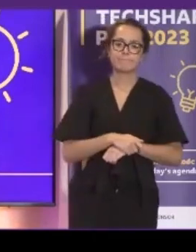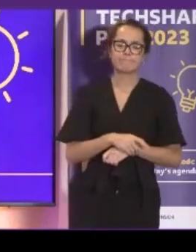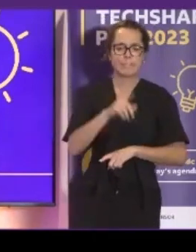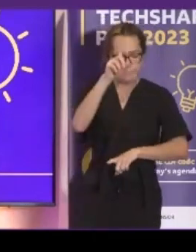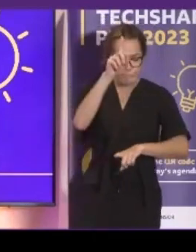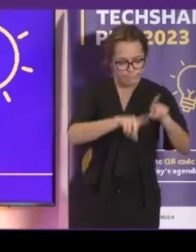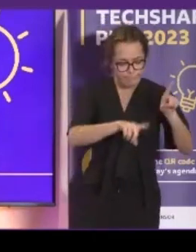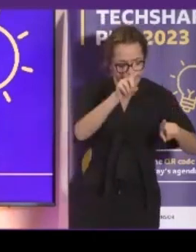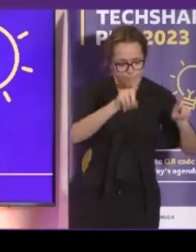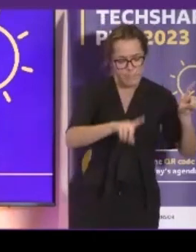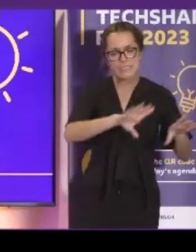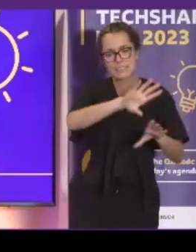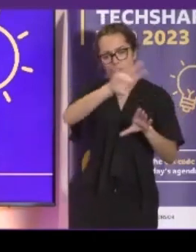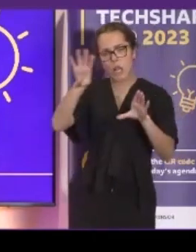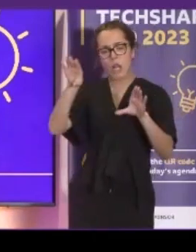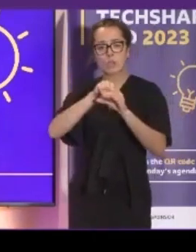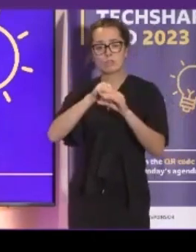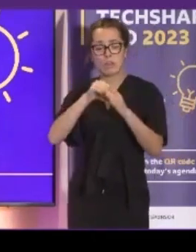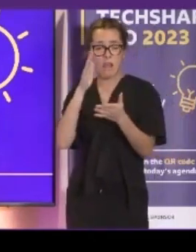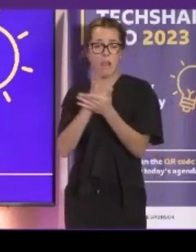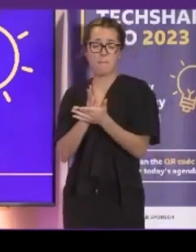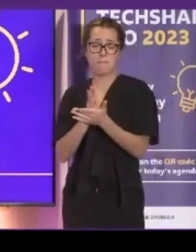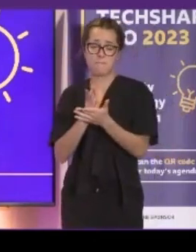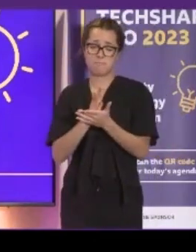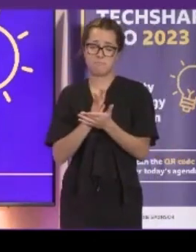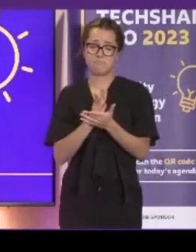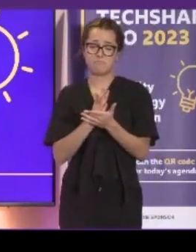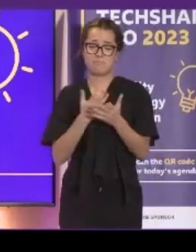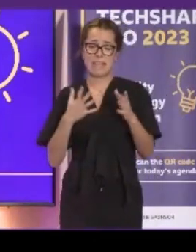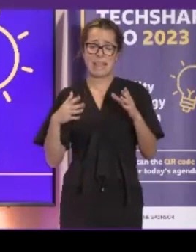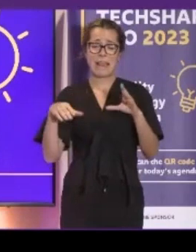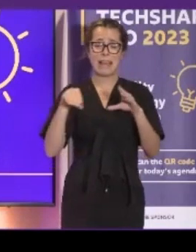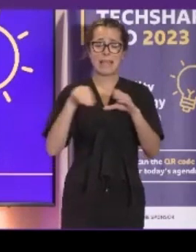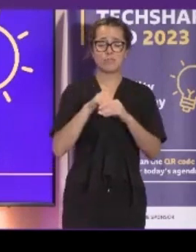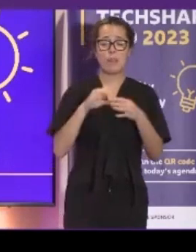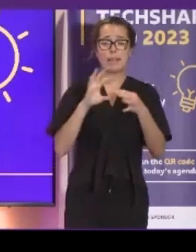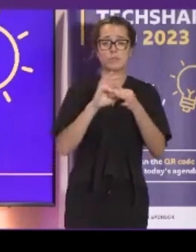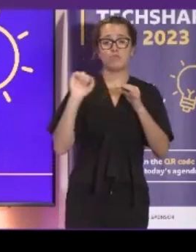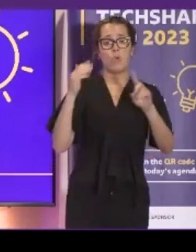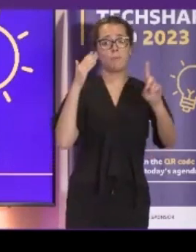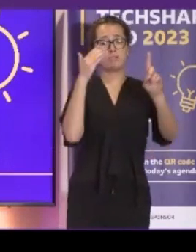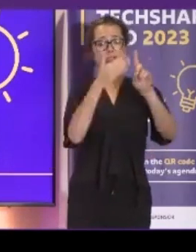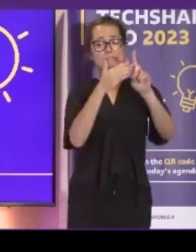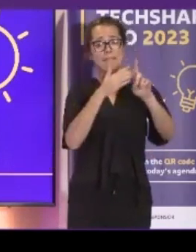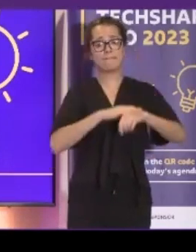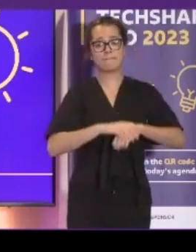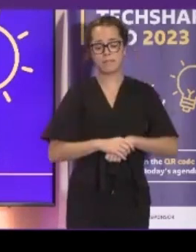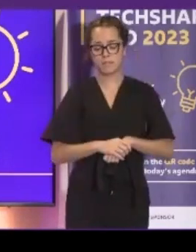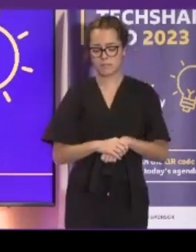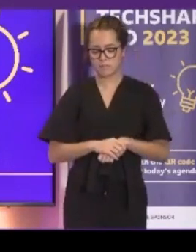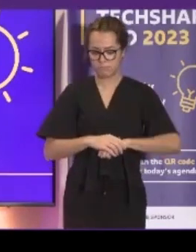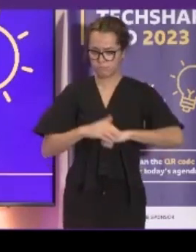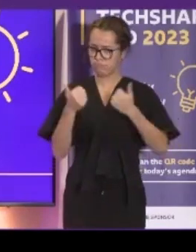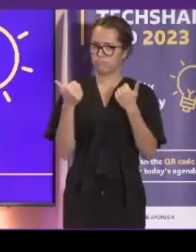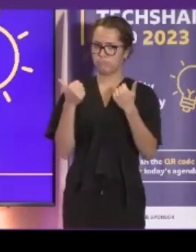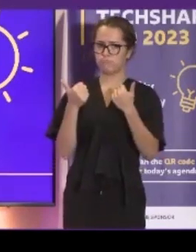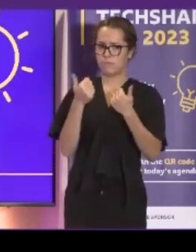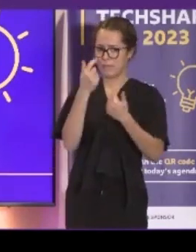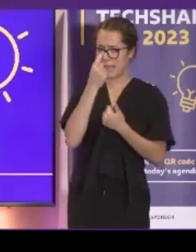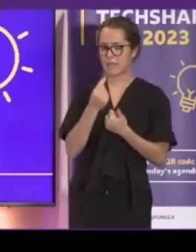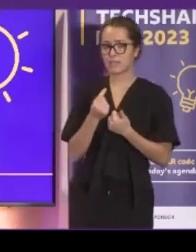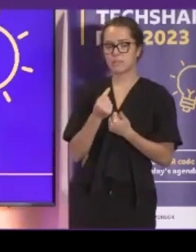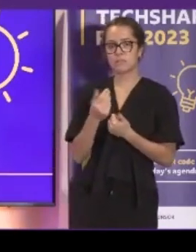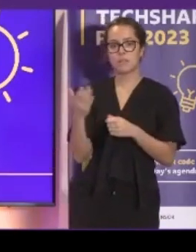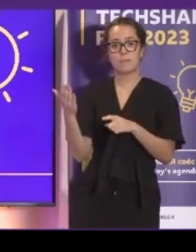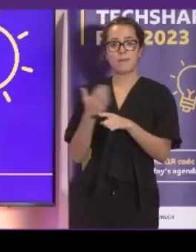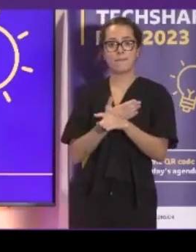and inclusion is part of our procurement sustainability objectives. Could you tell us more about this? Yeah, no, sure. And I think you actually touched